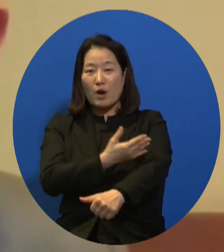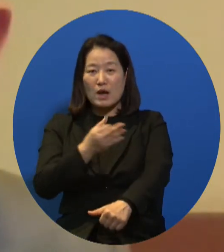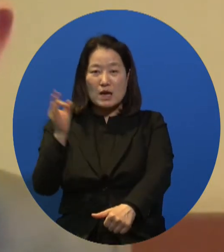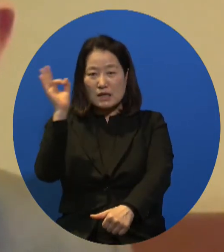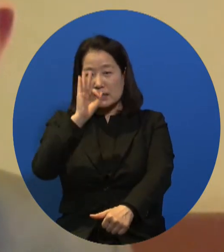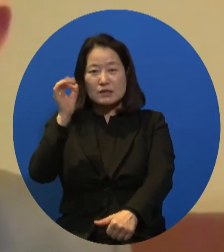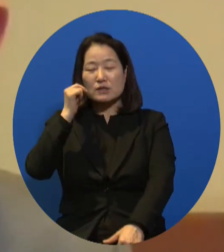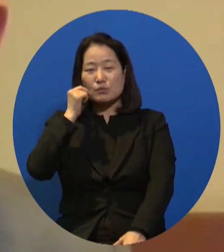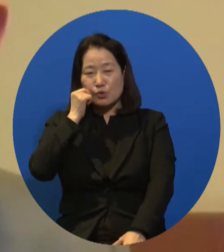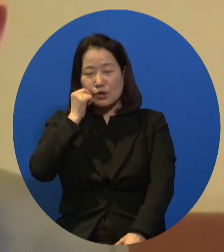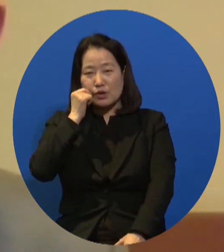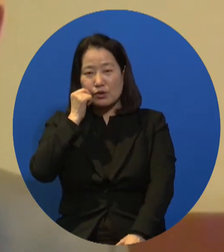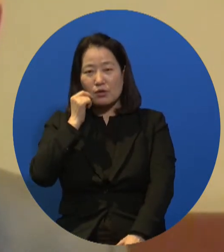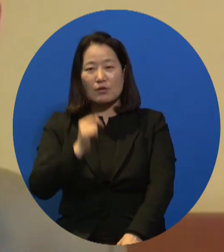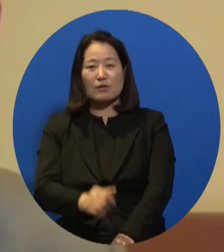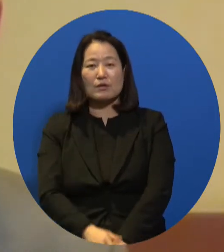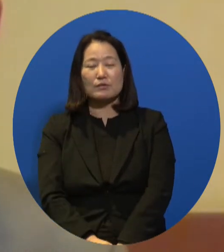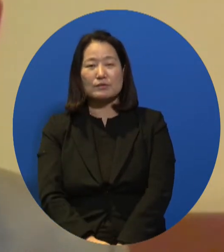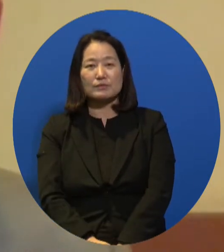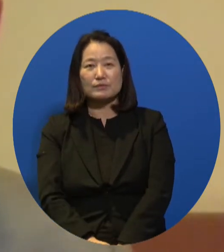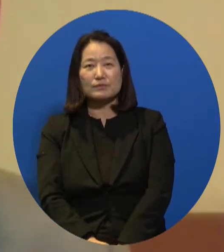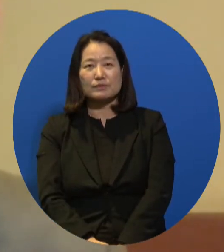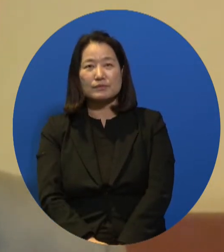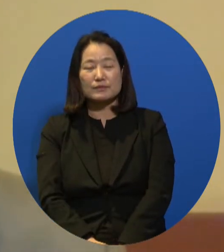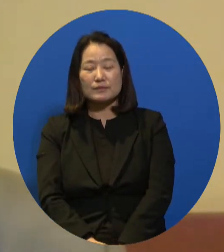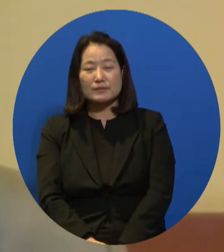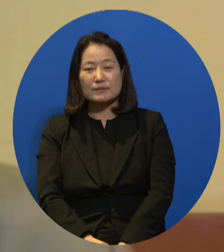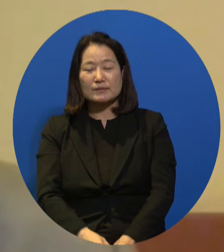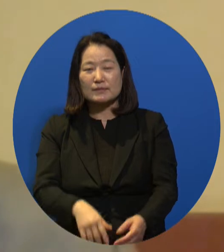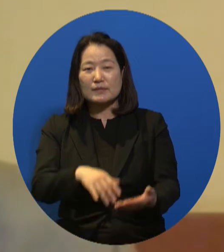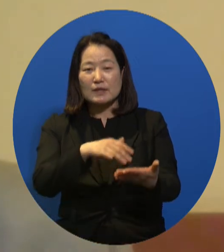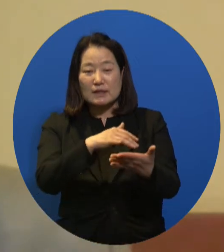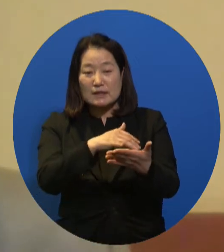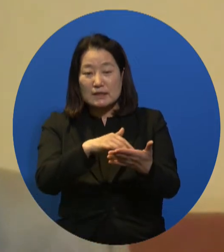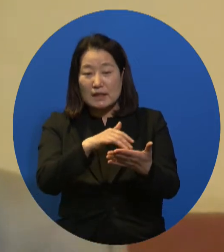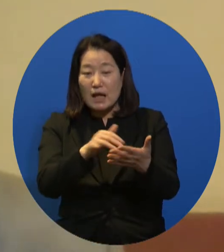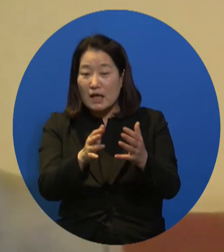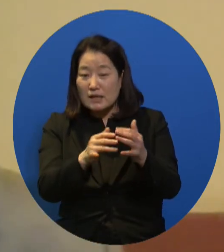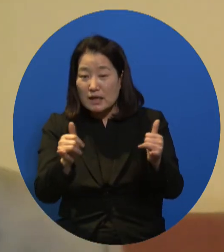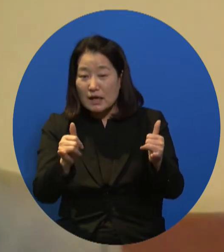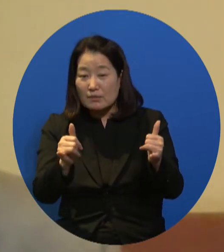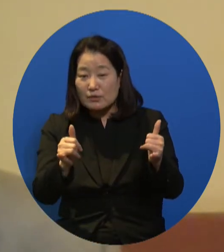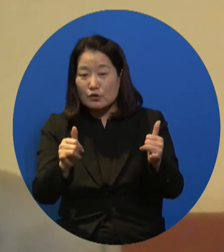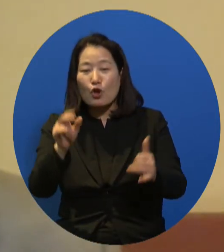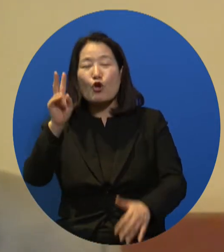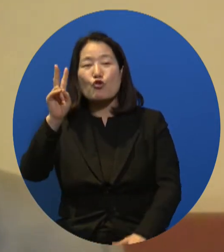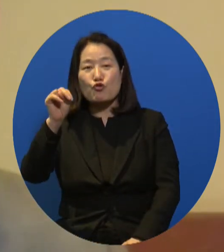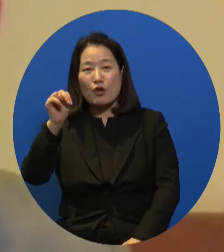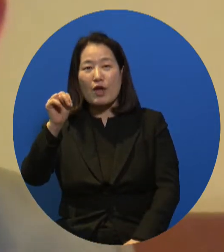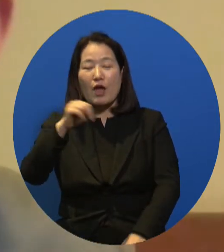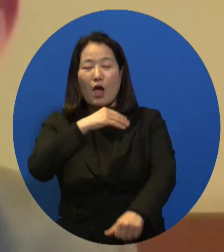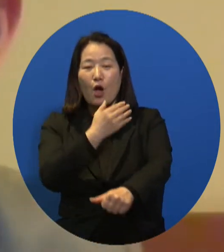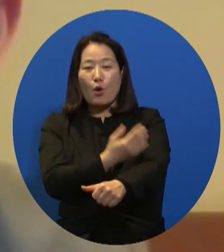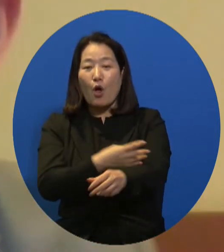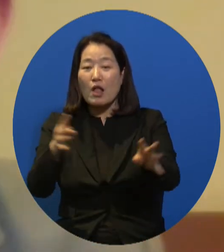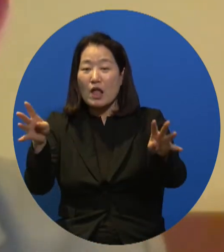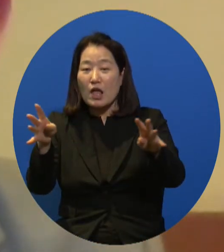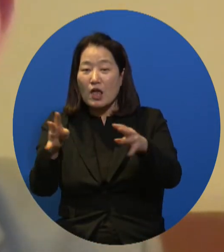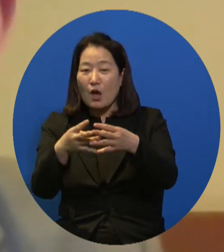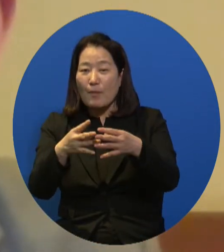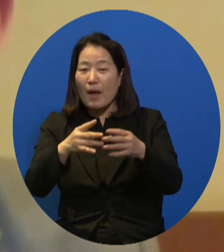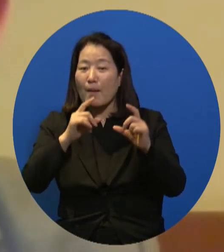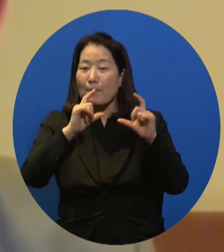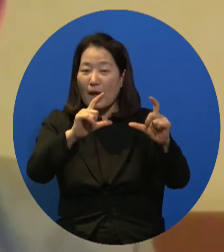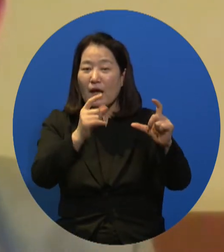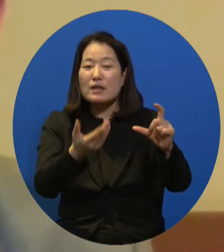since ratification of the convention, and if anything, these systems of segregation are being expanded,